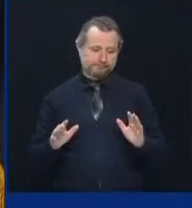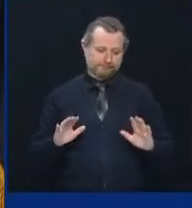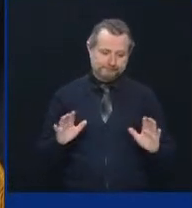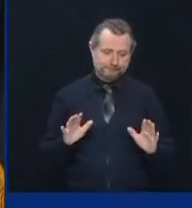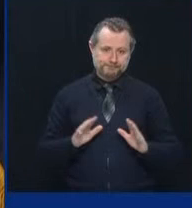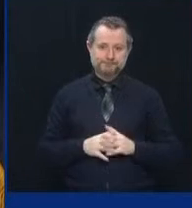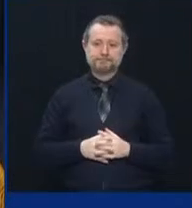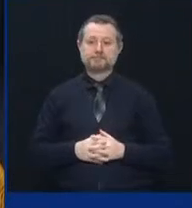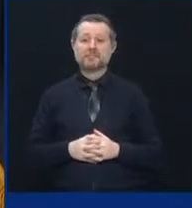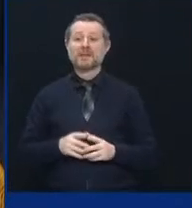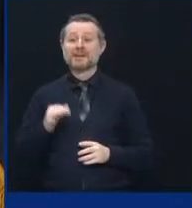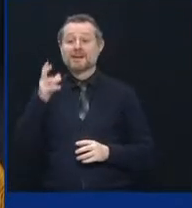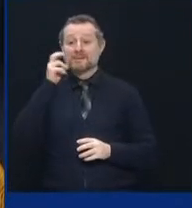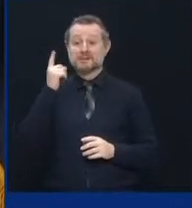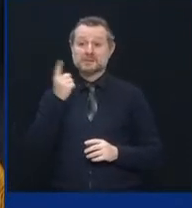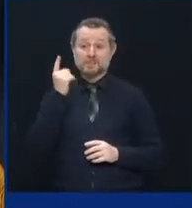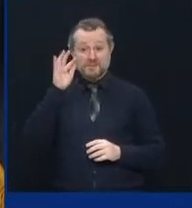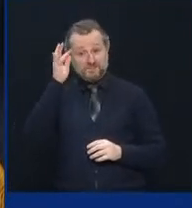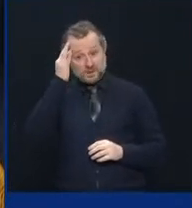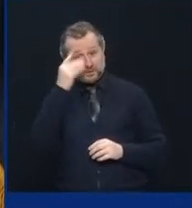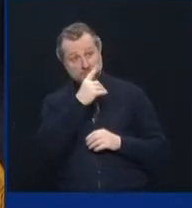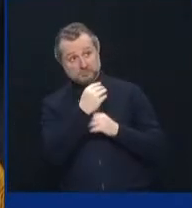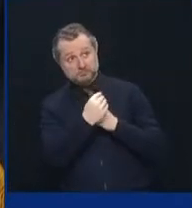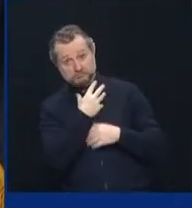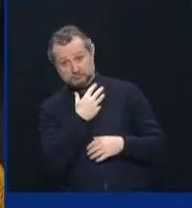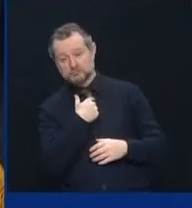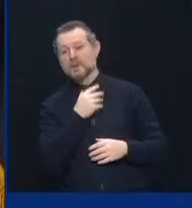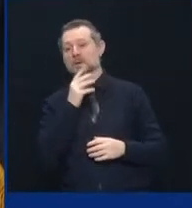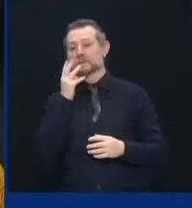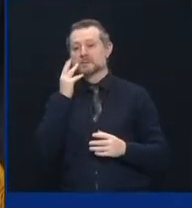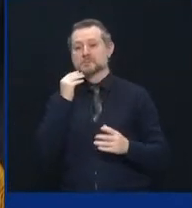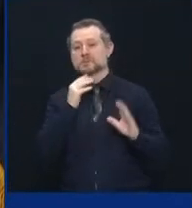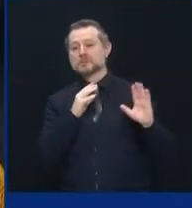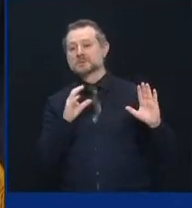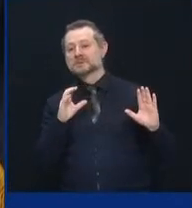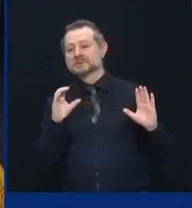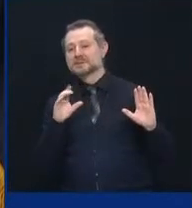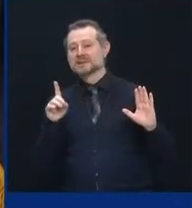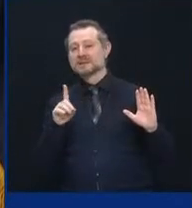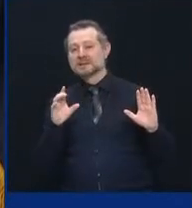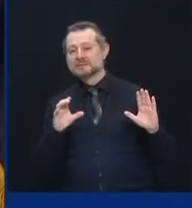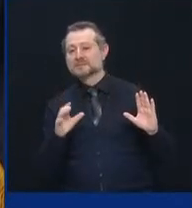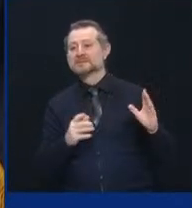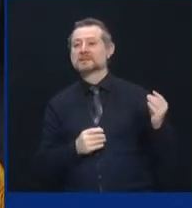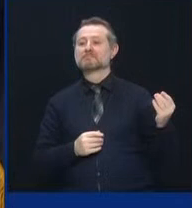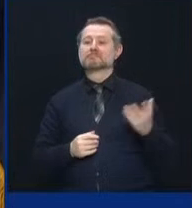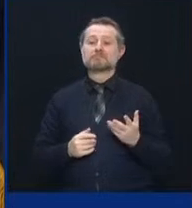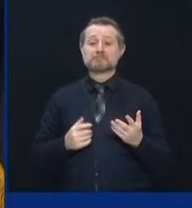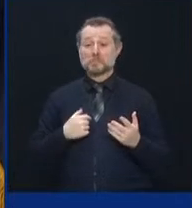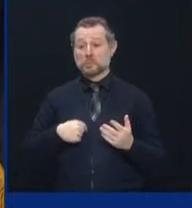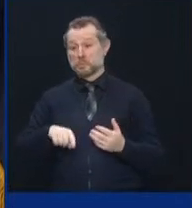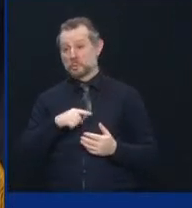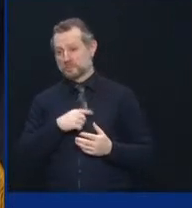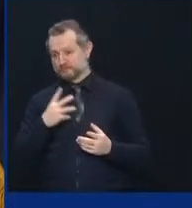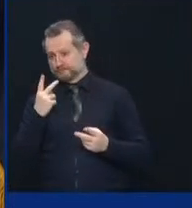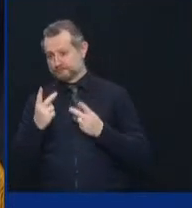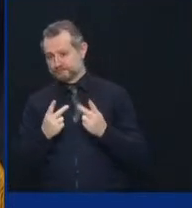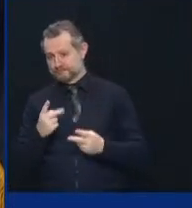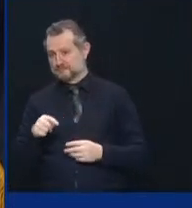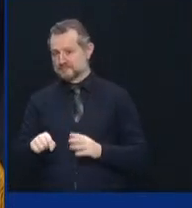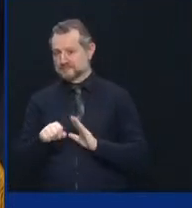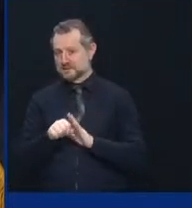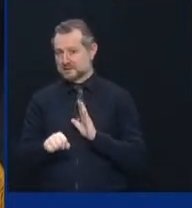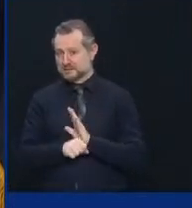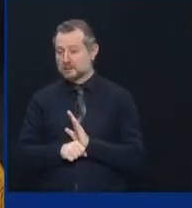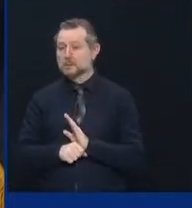listen to the federal guidance or the federal experience or the CDC or what we've seen here in this state, when you